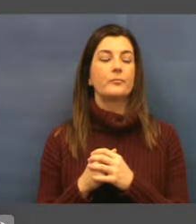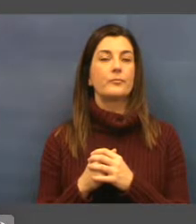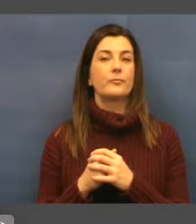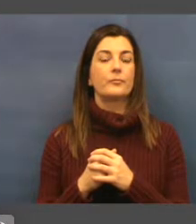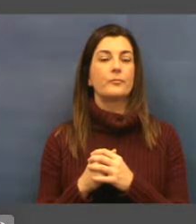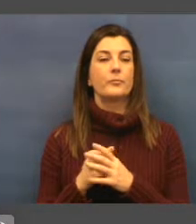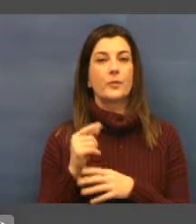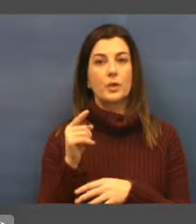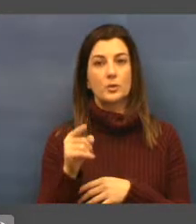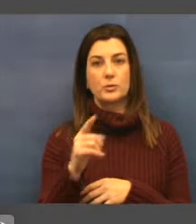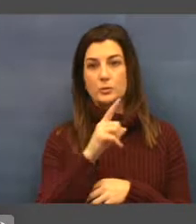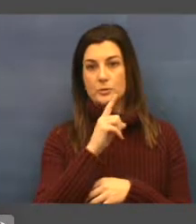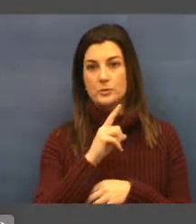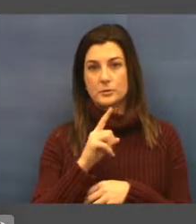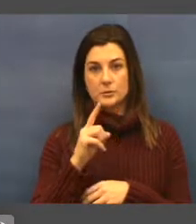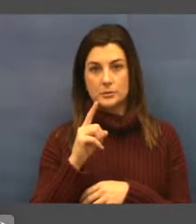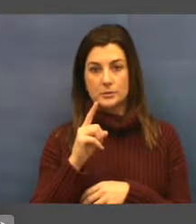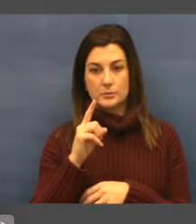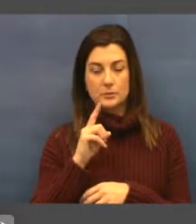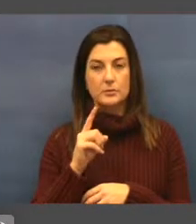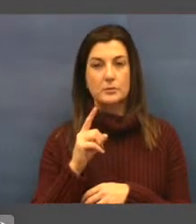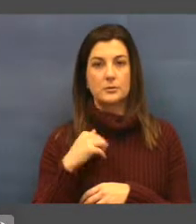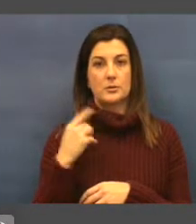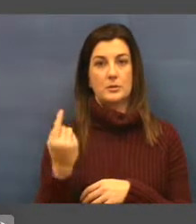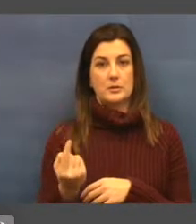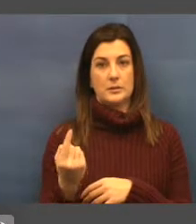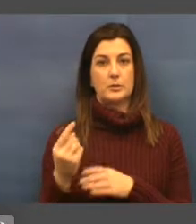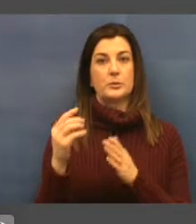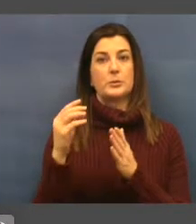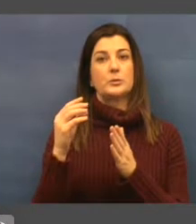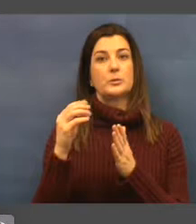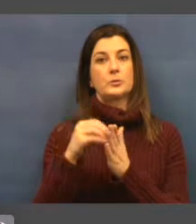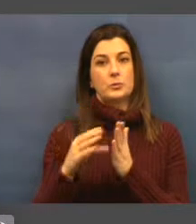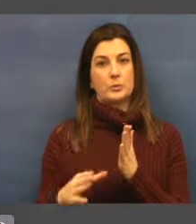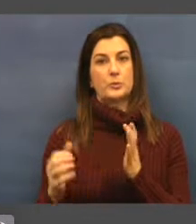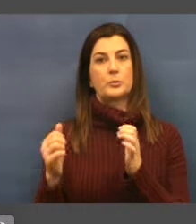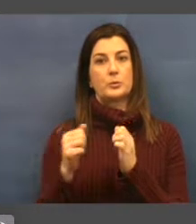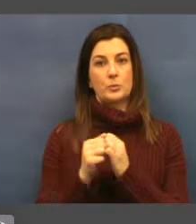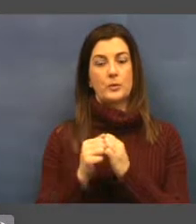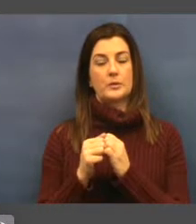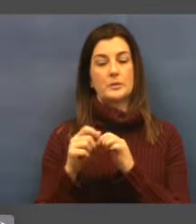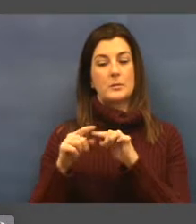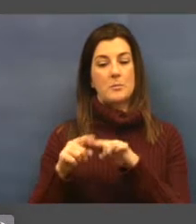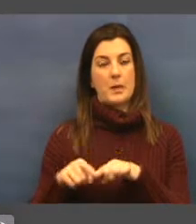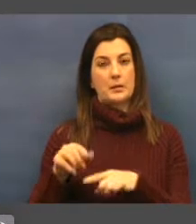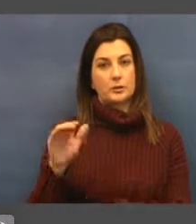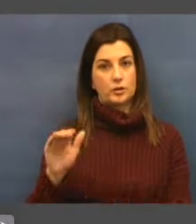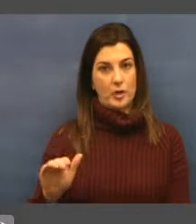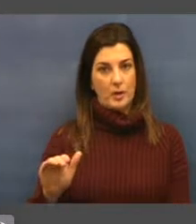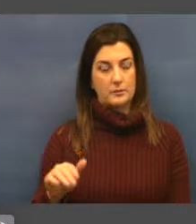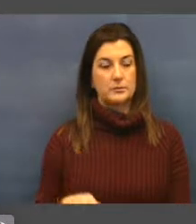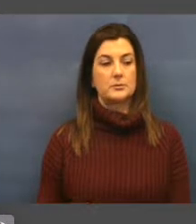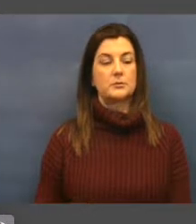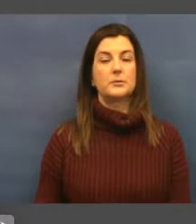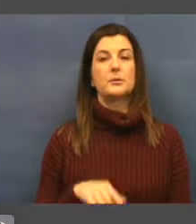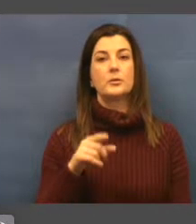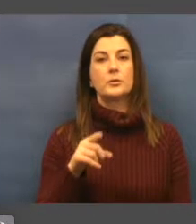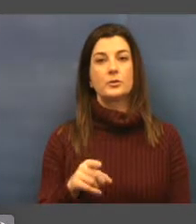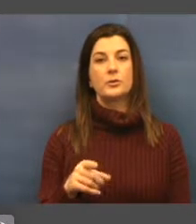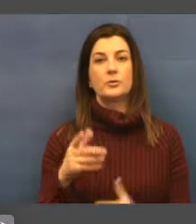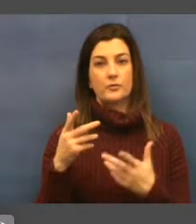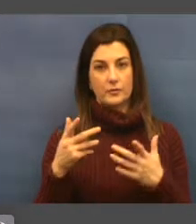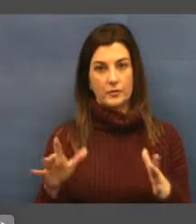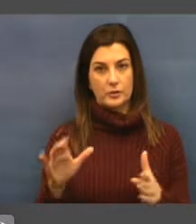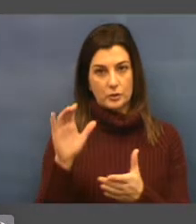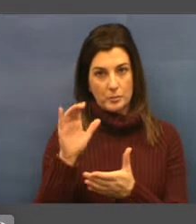You are a single student with a dependent child. you are or have been